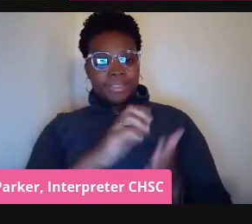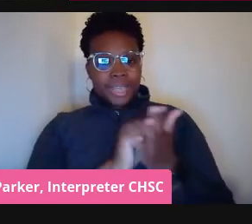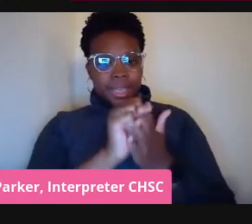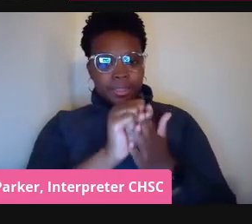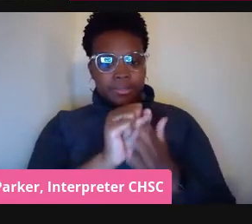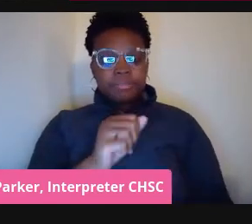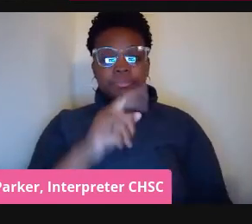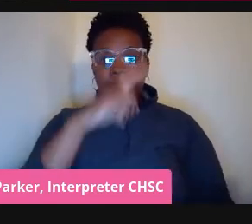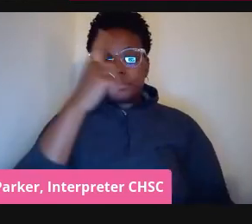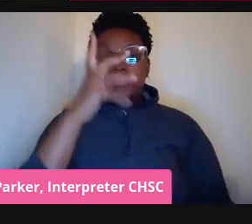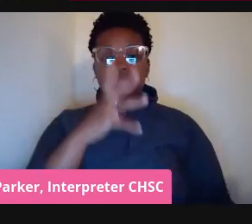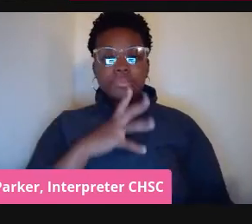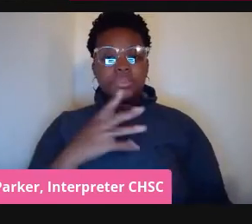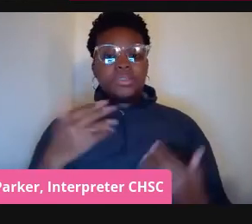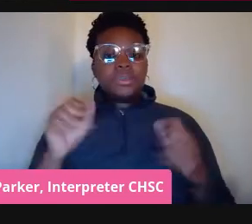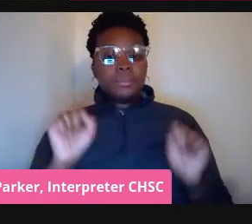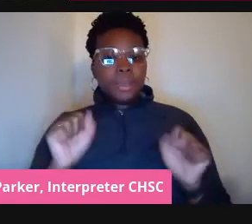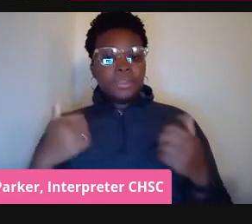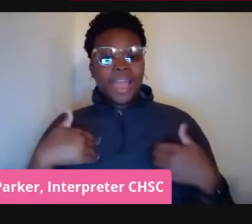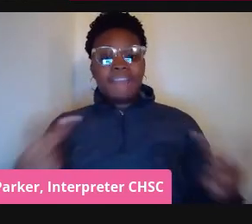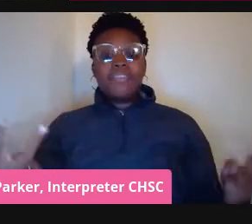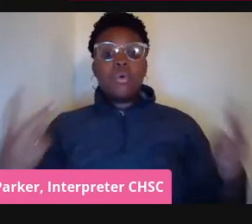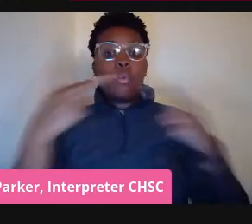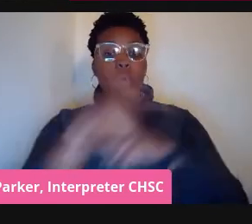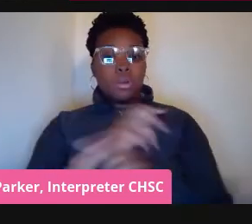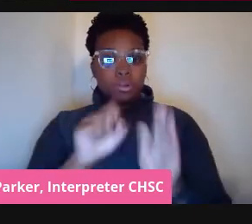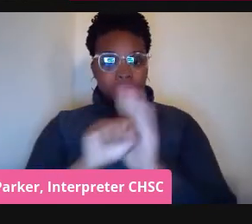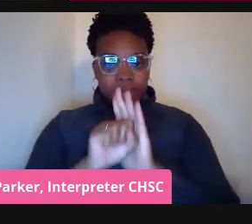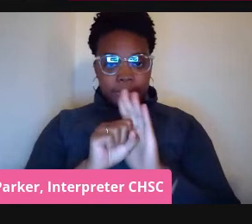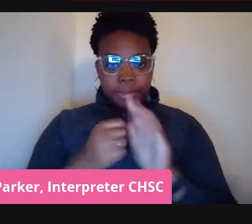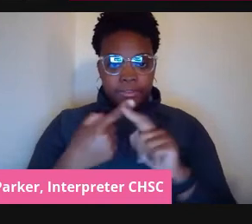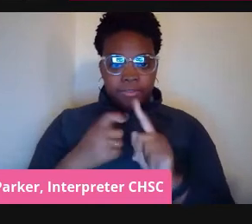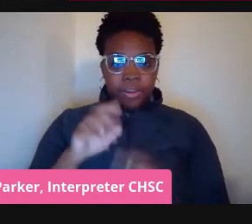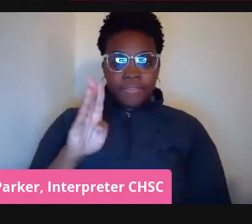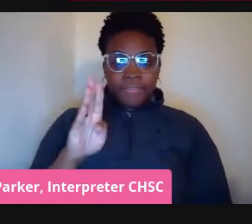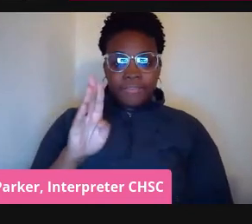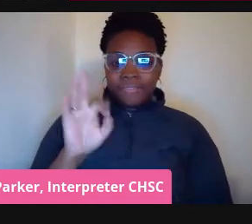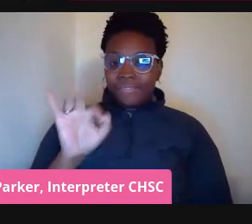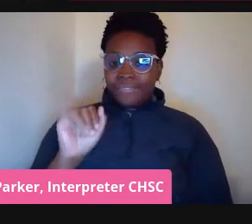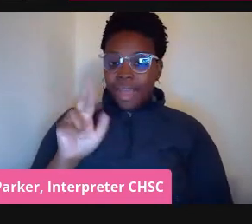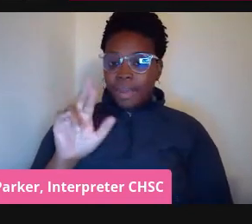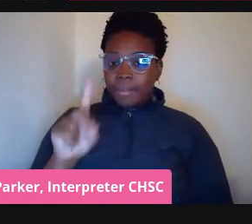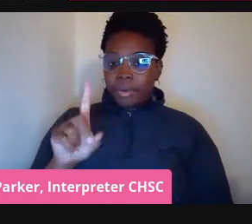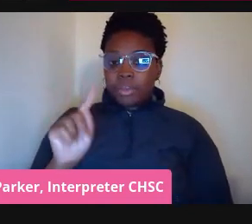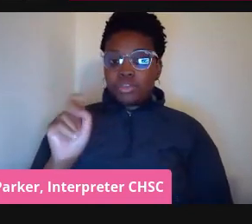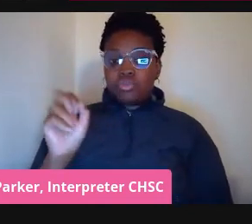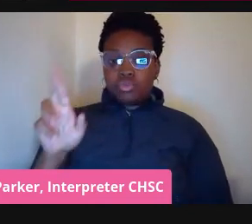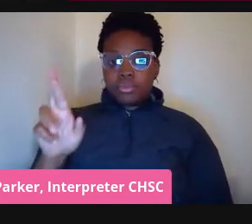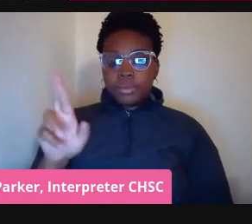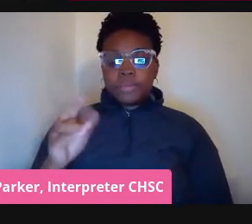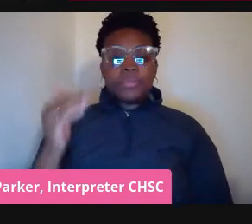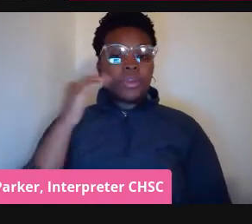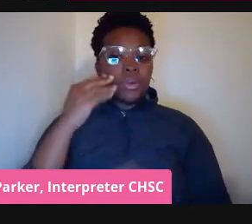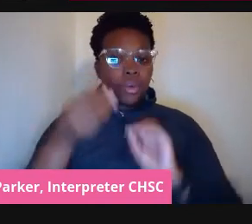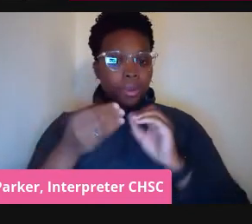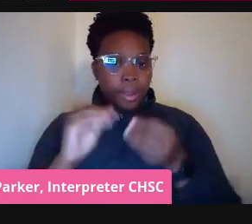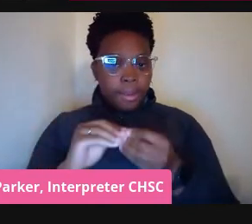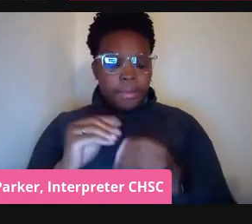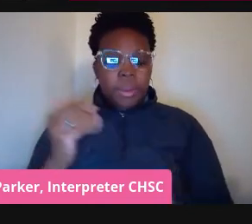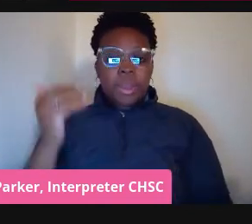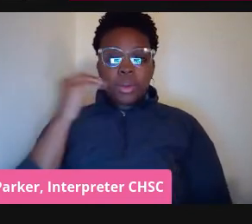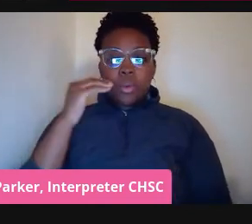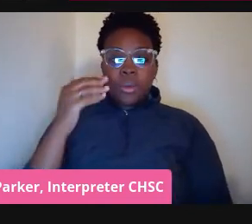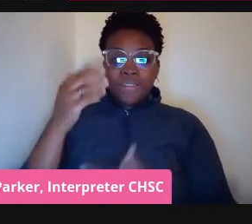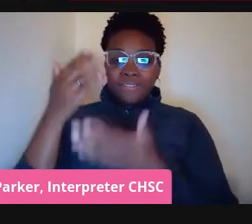to have the worst symptoms from fibroid tumors. So knowing those numbers and knowing those